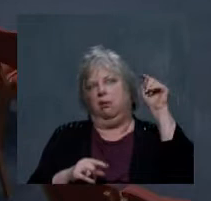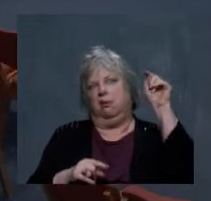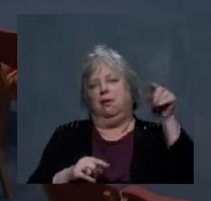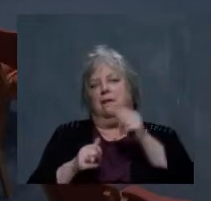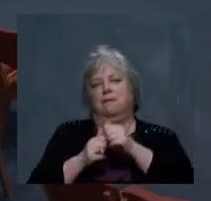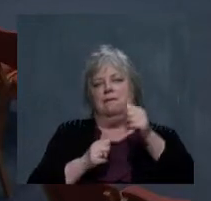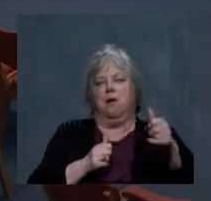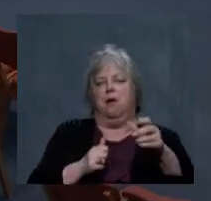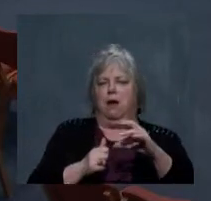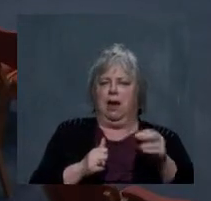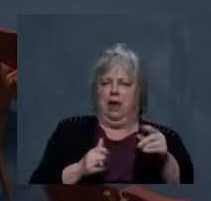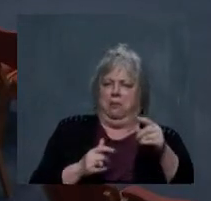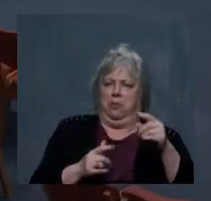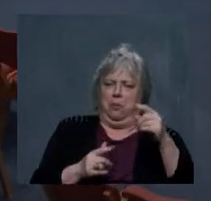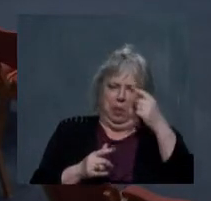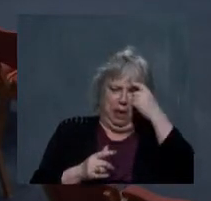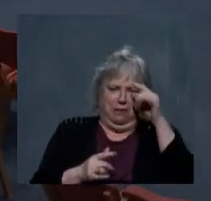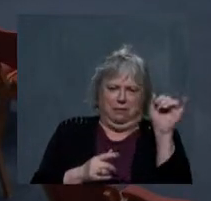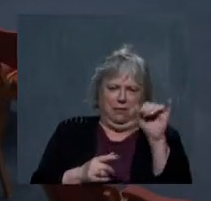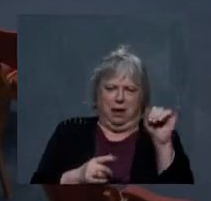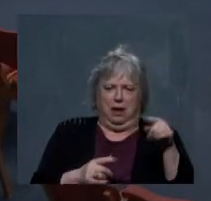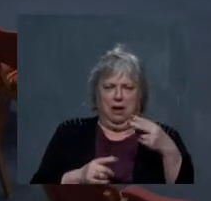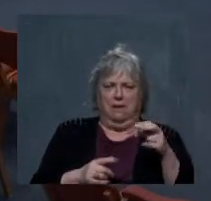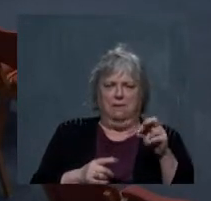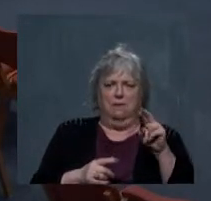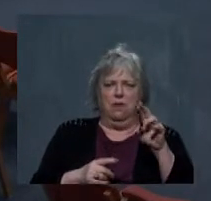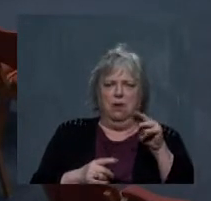and having to treat it like it's a pharmacy.